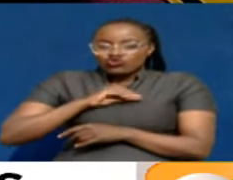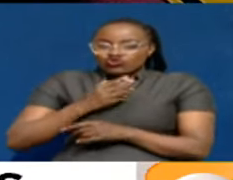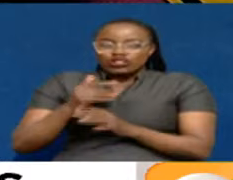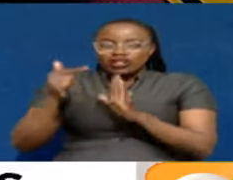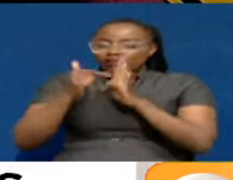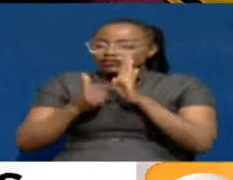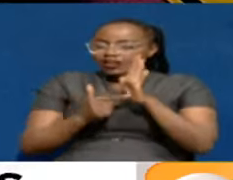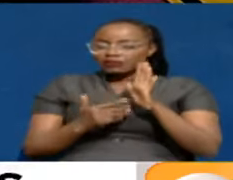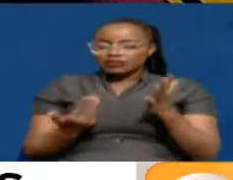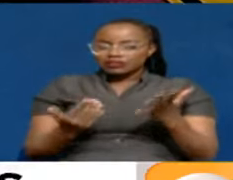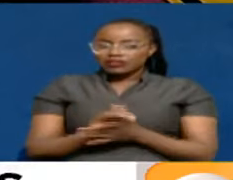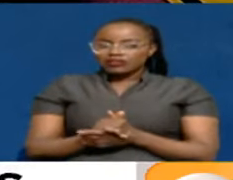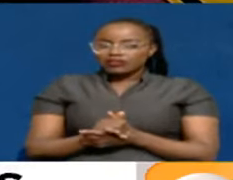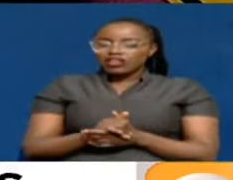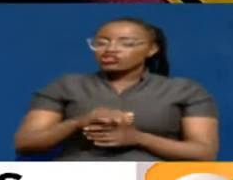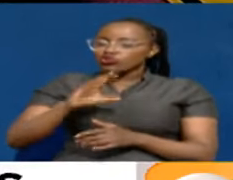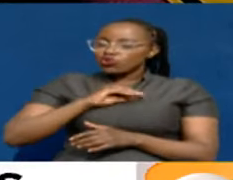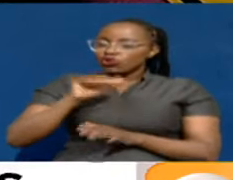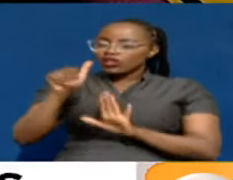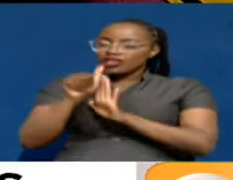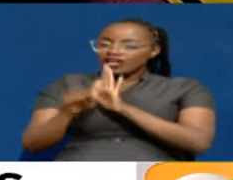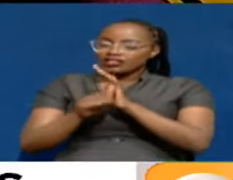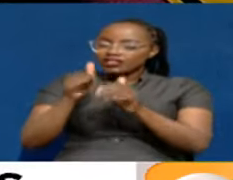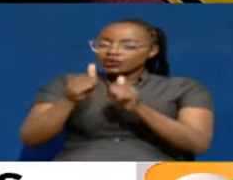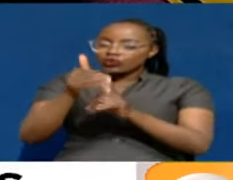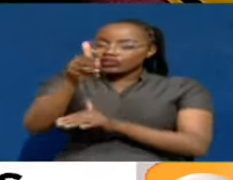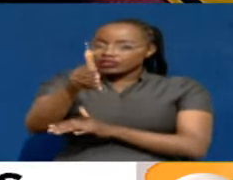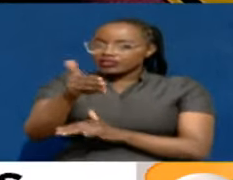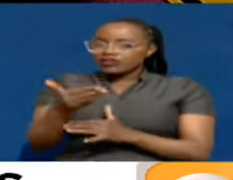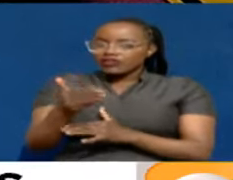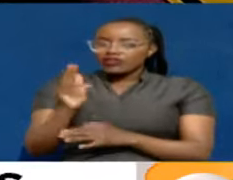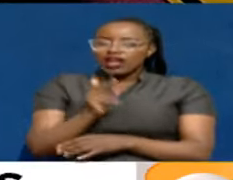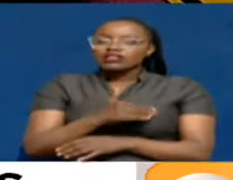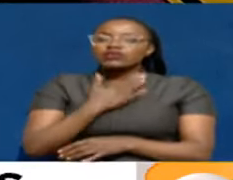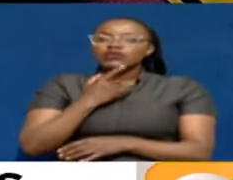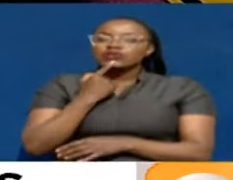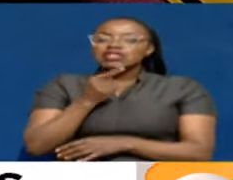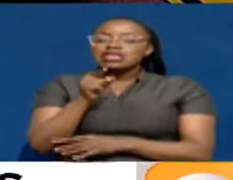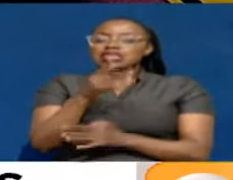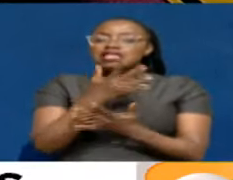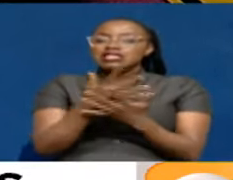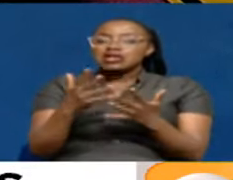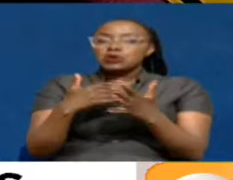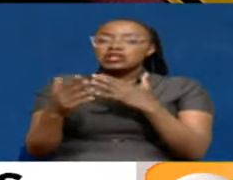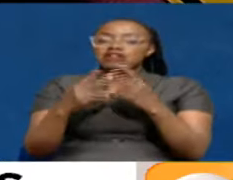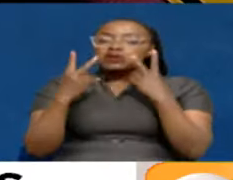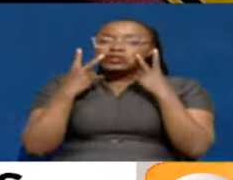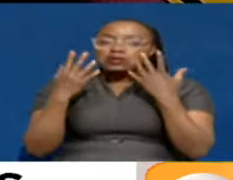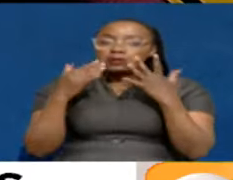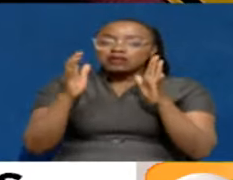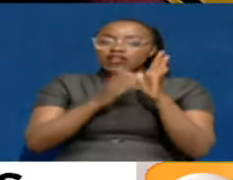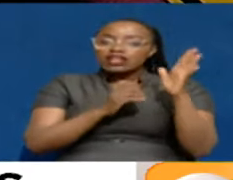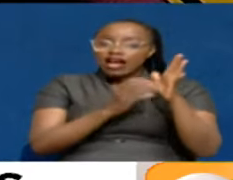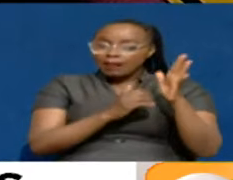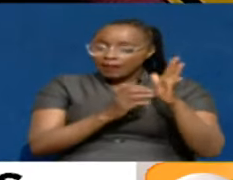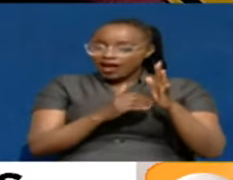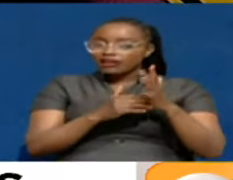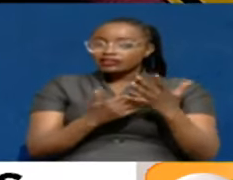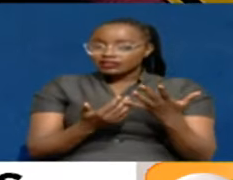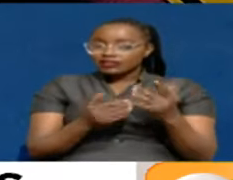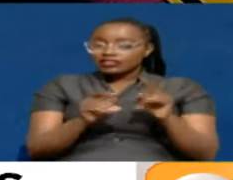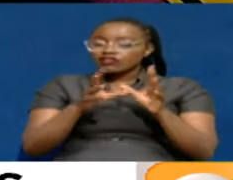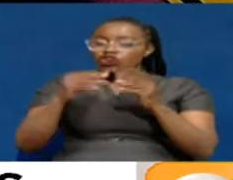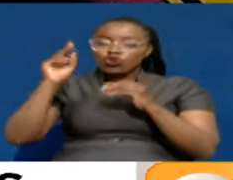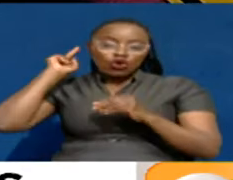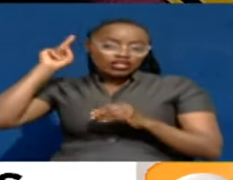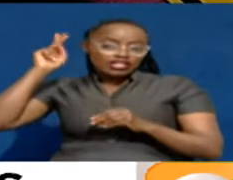And terms. You own the agenda. We don't want to see these things like what we are seeing with Ukambani. Now, if he goes